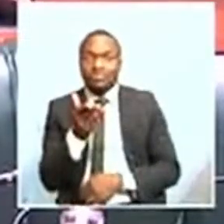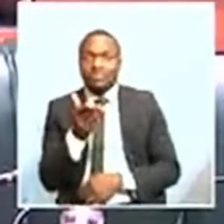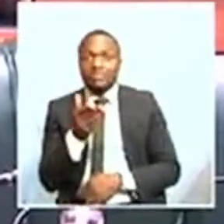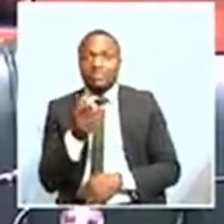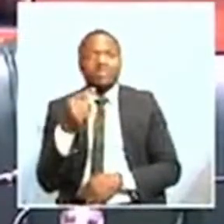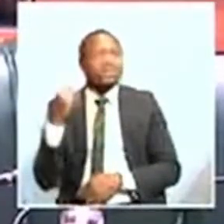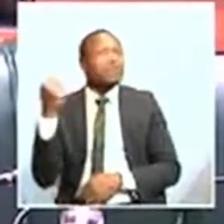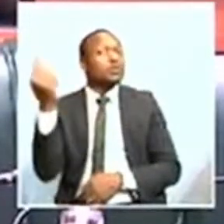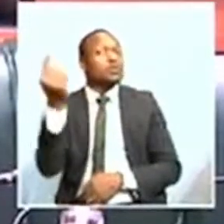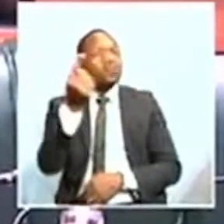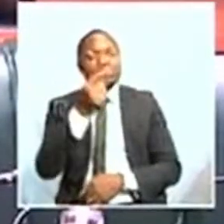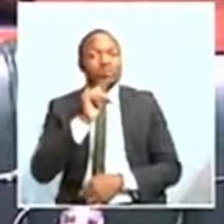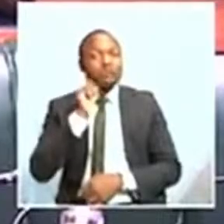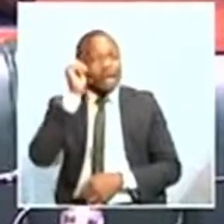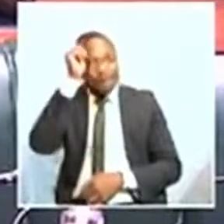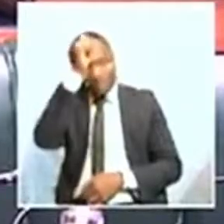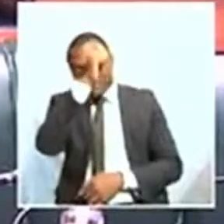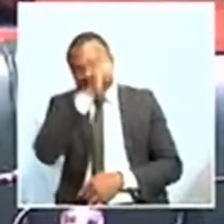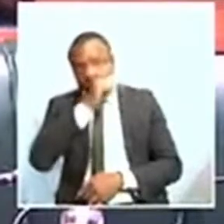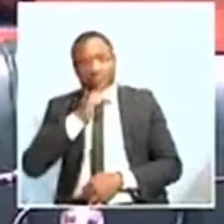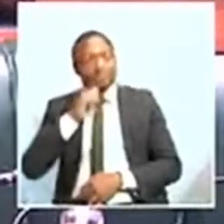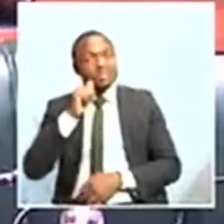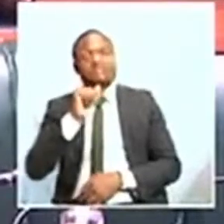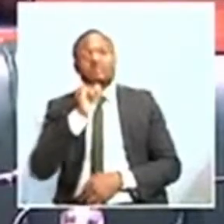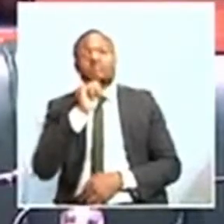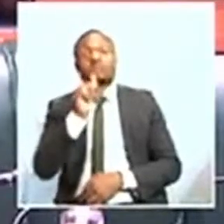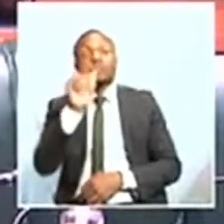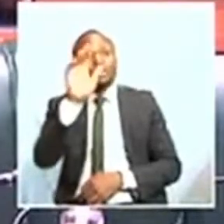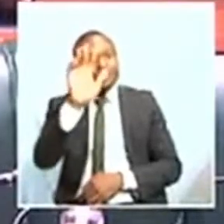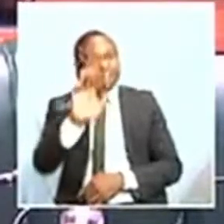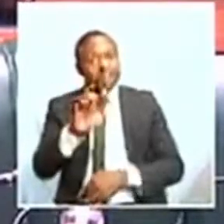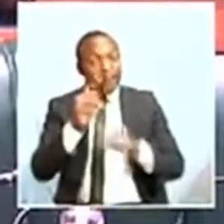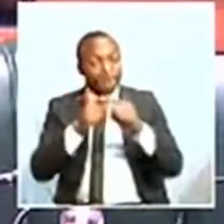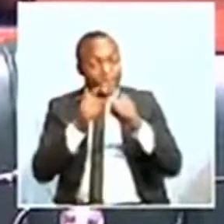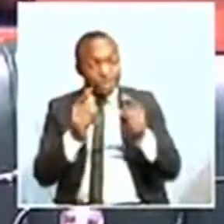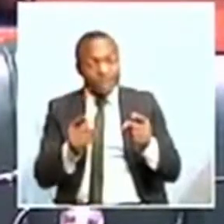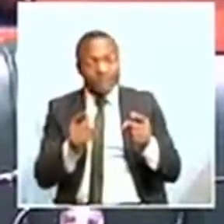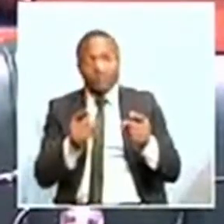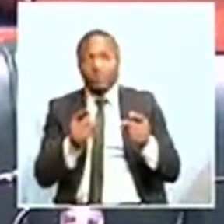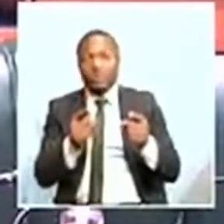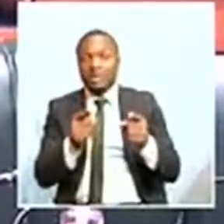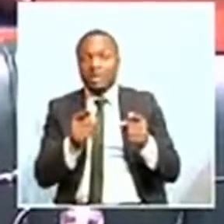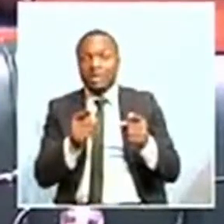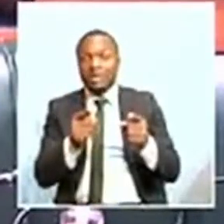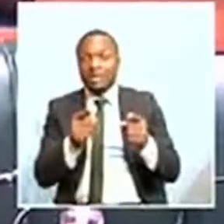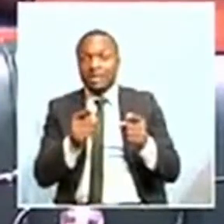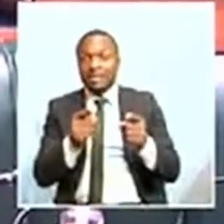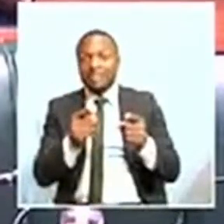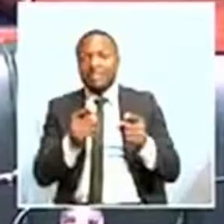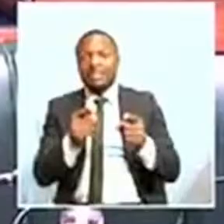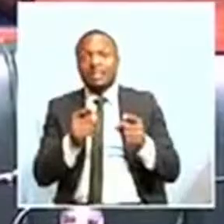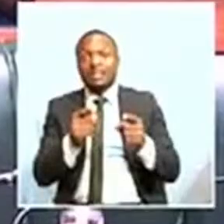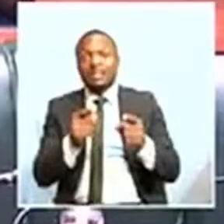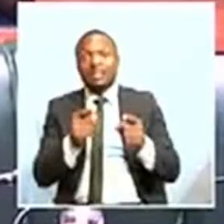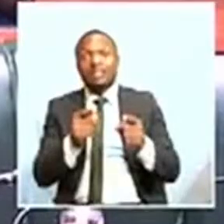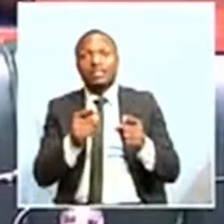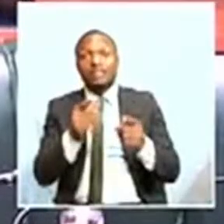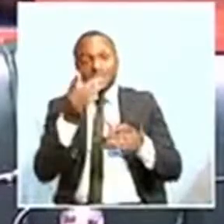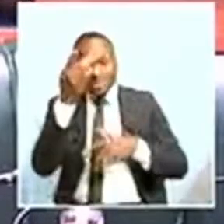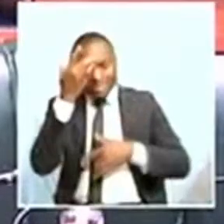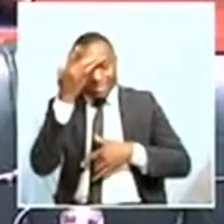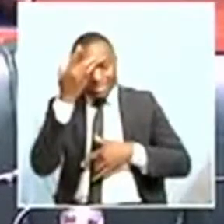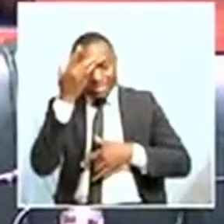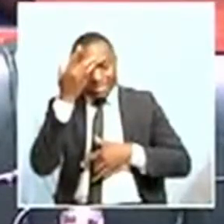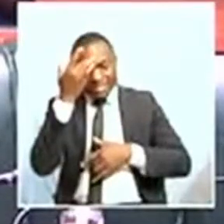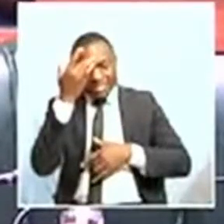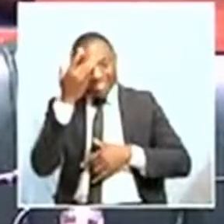continent of Africa is lacking. But when the cases become more, we ask